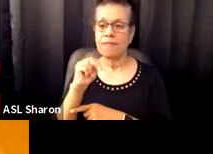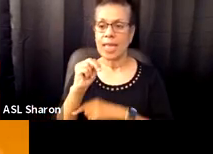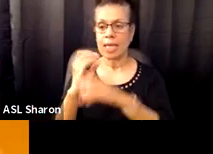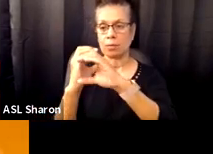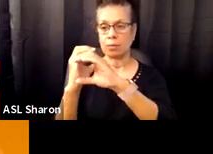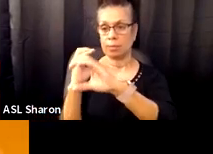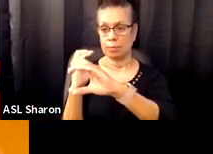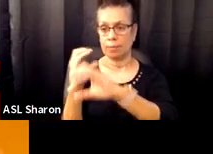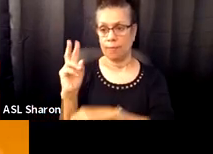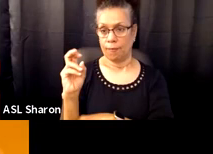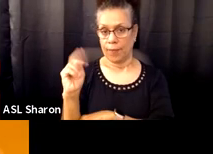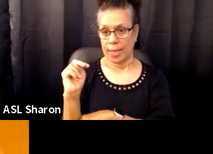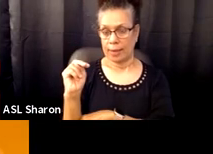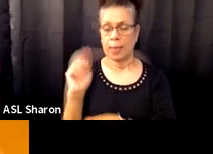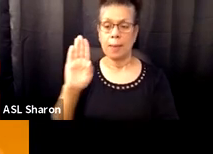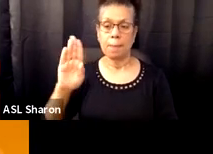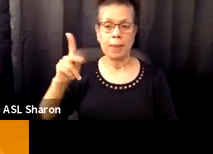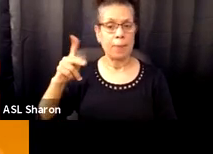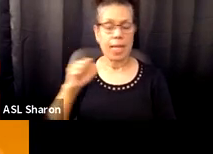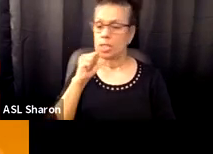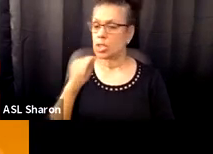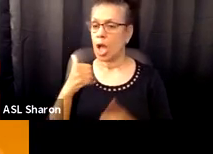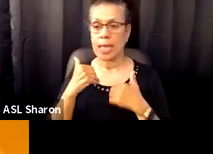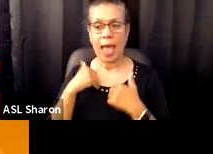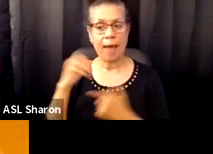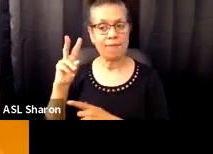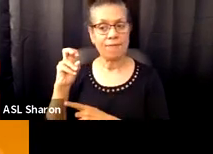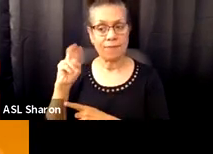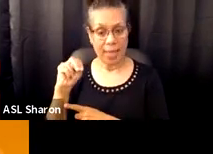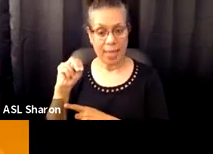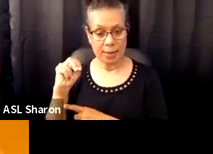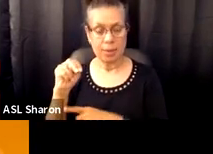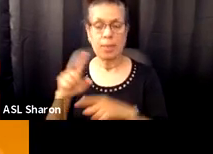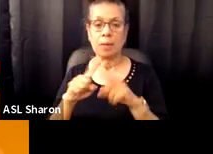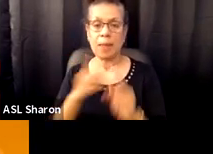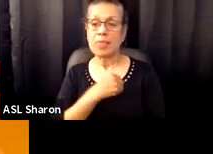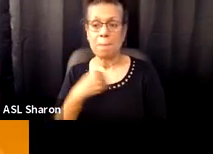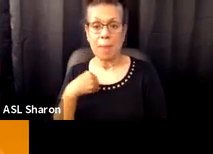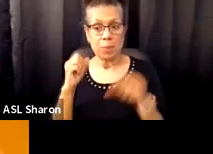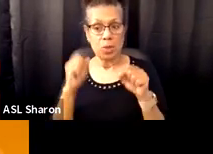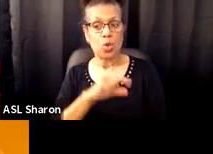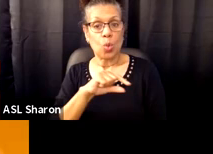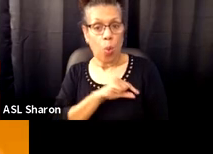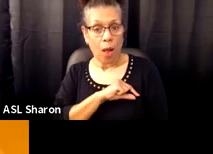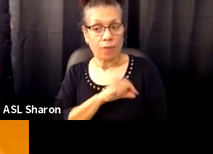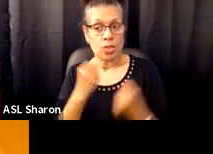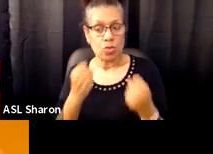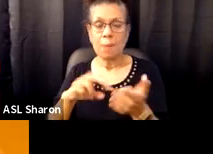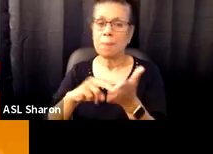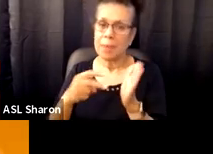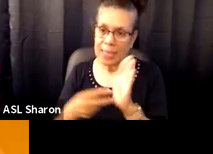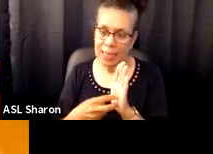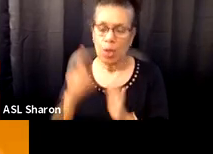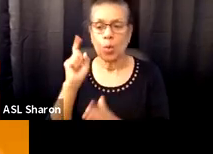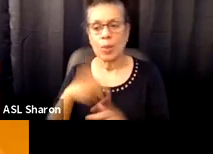students bps does not currently have vans in our fleet that these members would be qualified to drive meaning we would have to